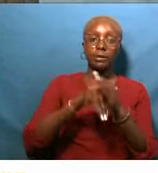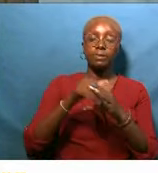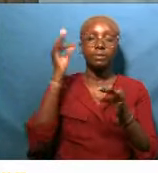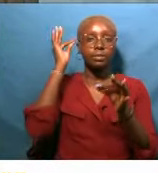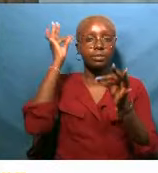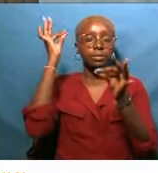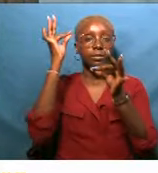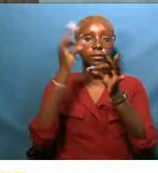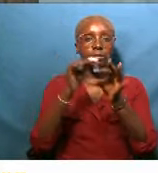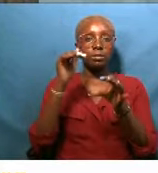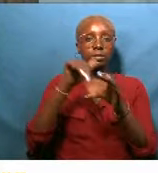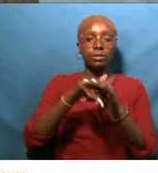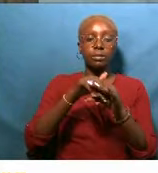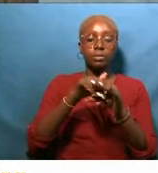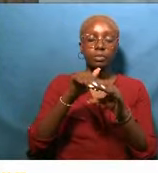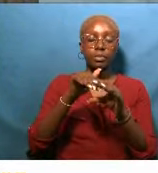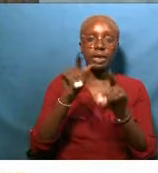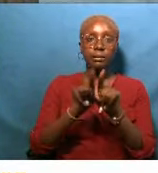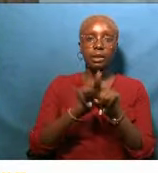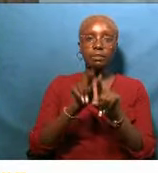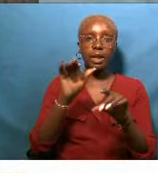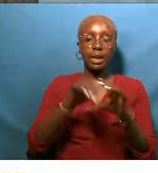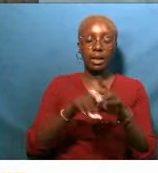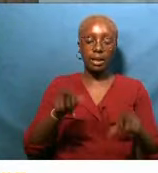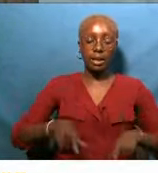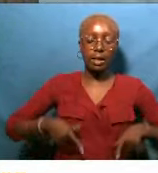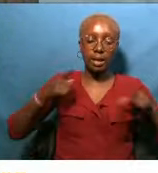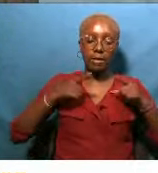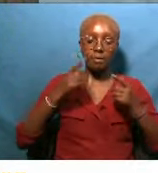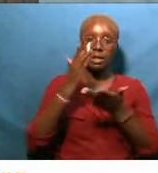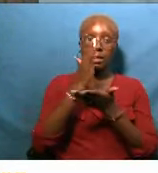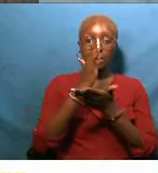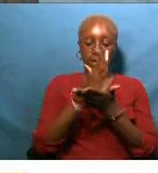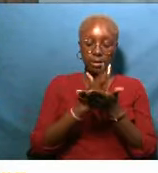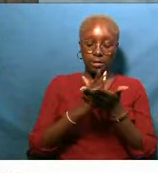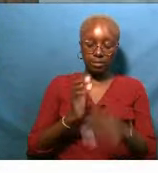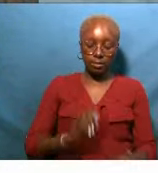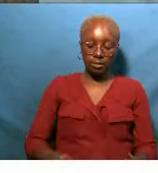also in facing the realities of life. Some of us are in hospital,